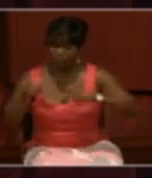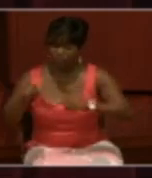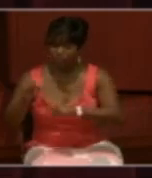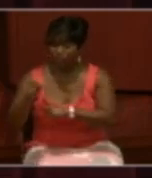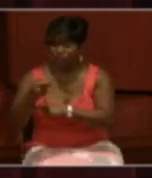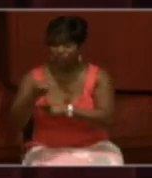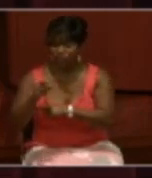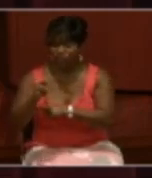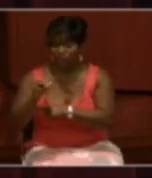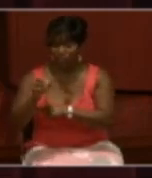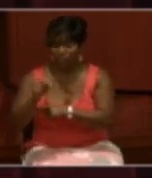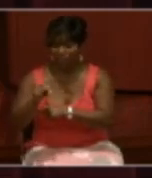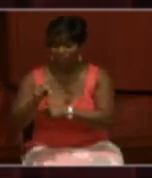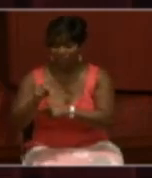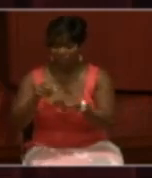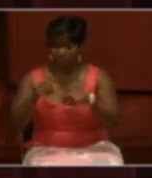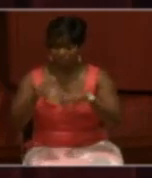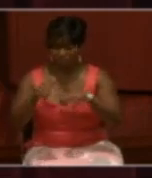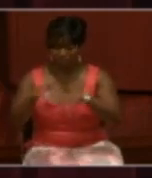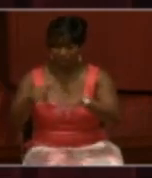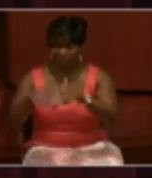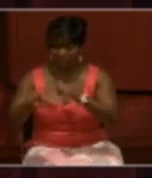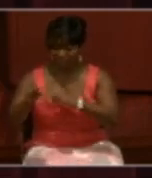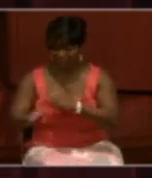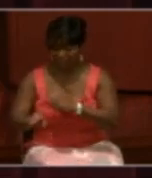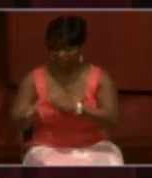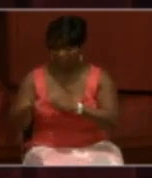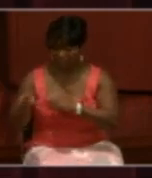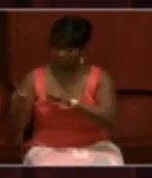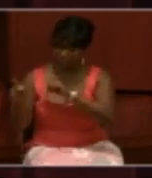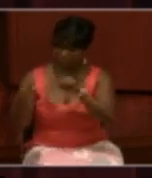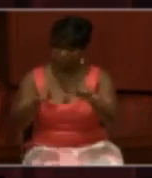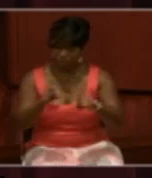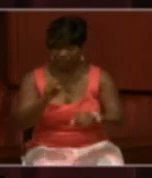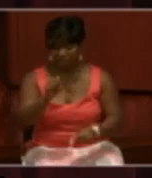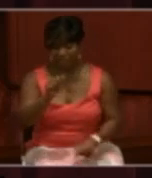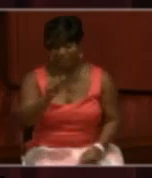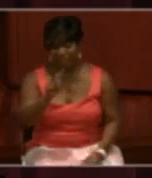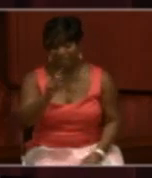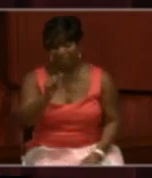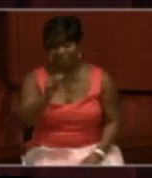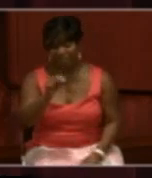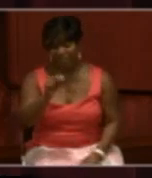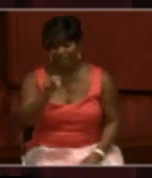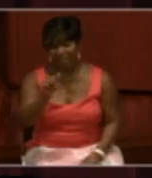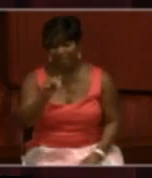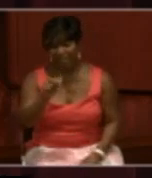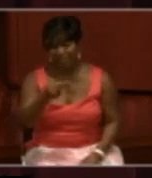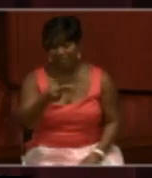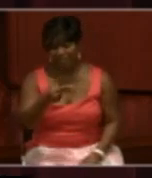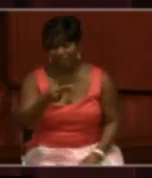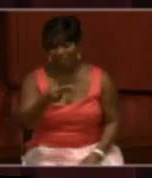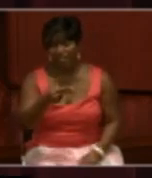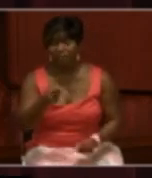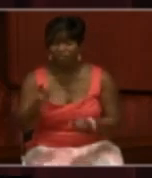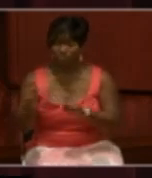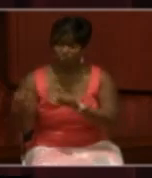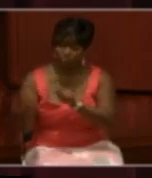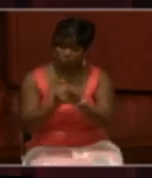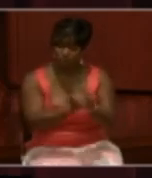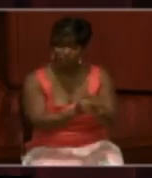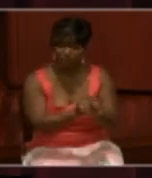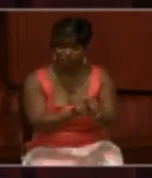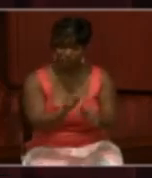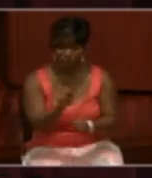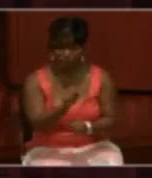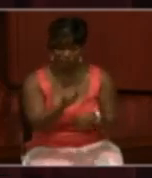march through the South. He had gone to Savannah in 1864, accompanying Sherman's troops, and during